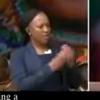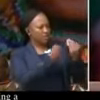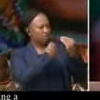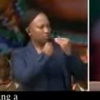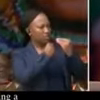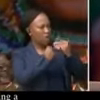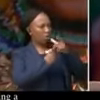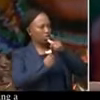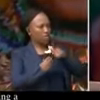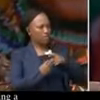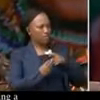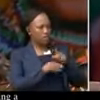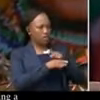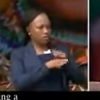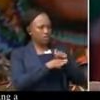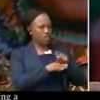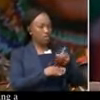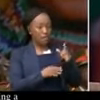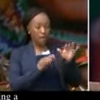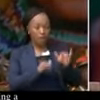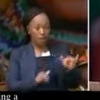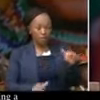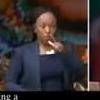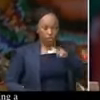here. I'm waiting for a signal, Ma.